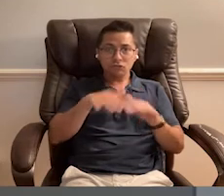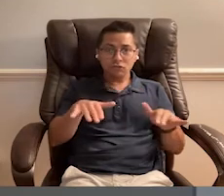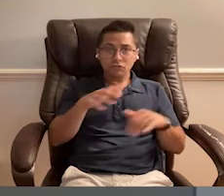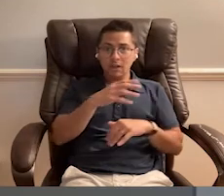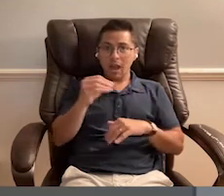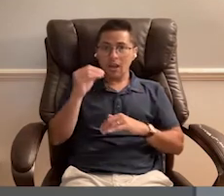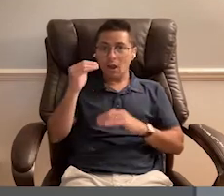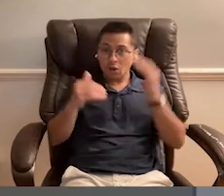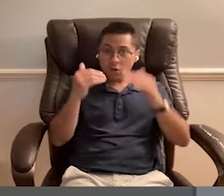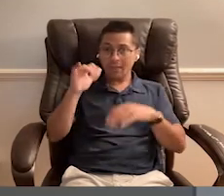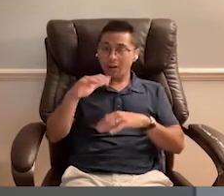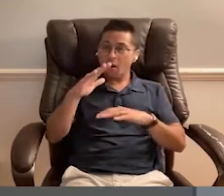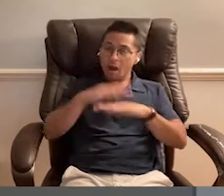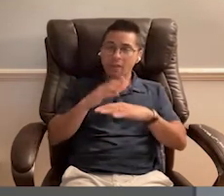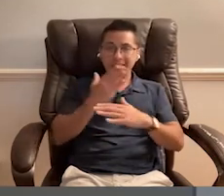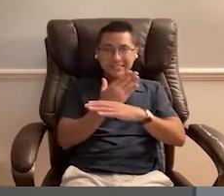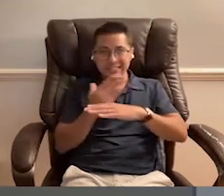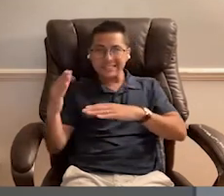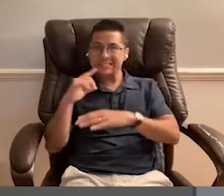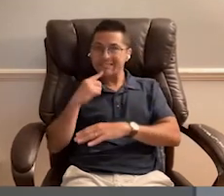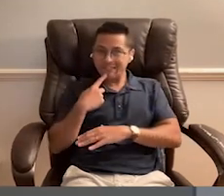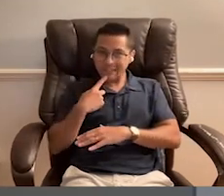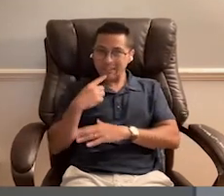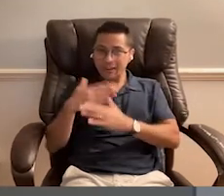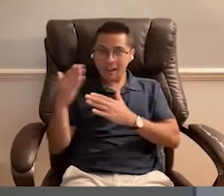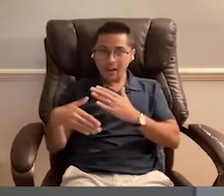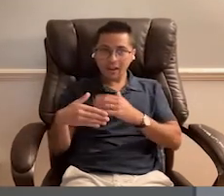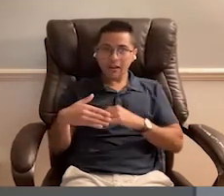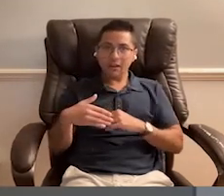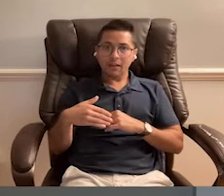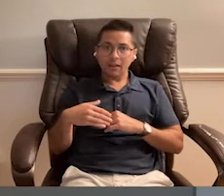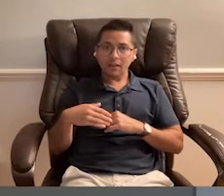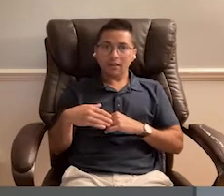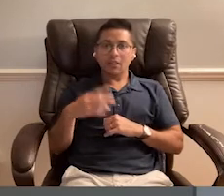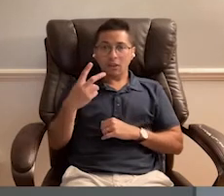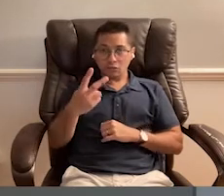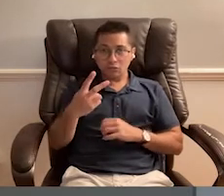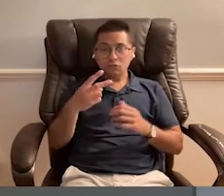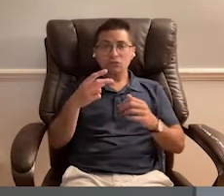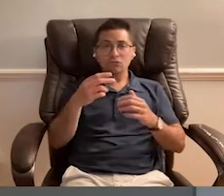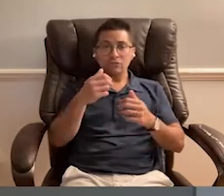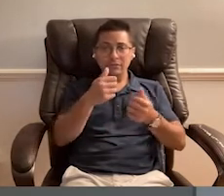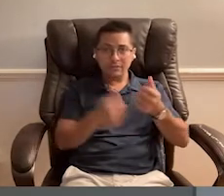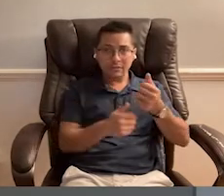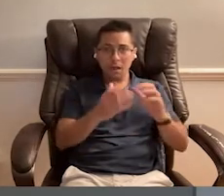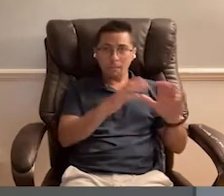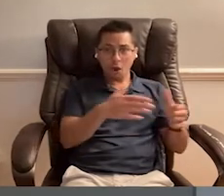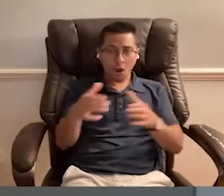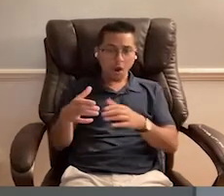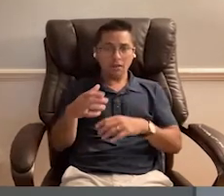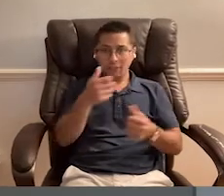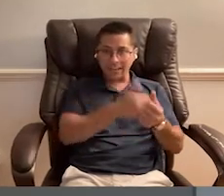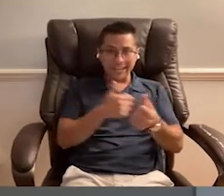he was saying, we serve children and adults that are on the severe end of the spectrum. Okay. And when you look at our rule criteria,